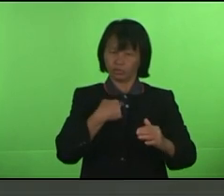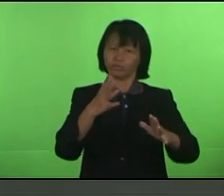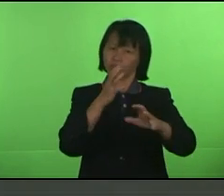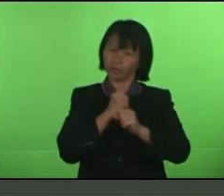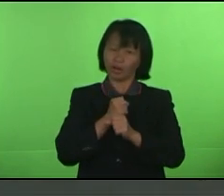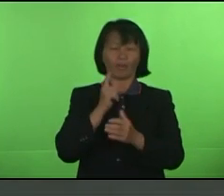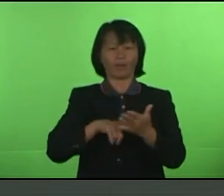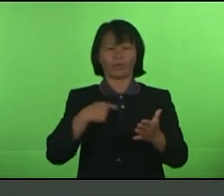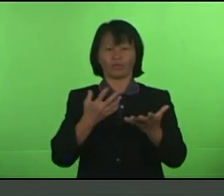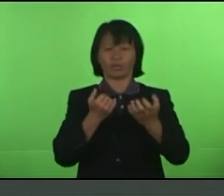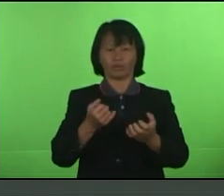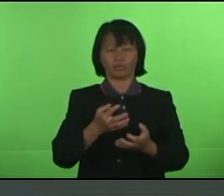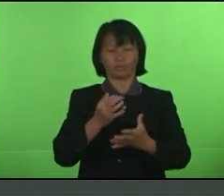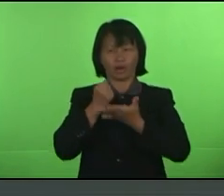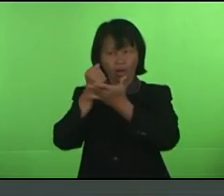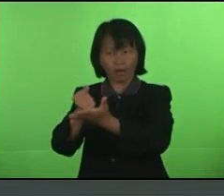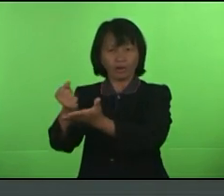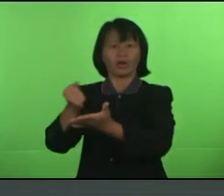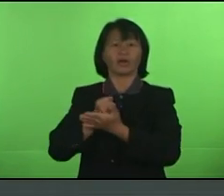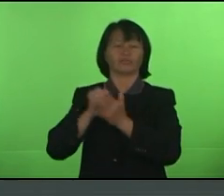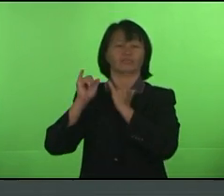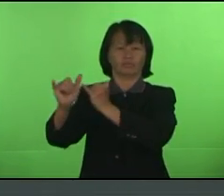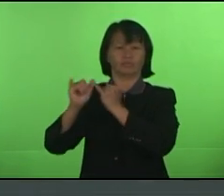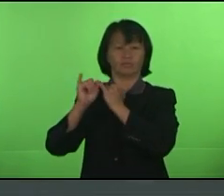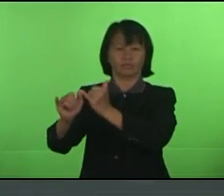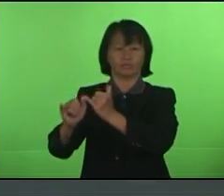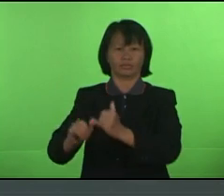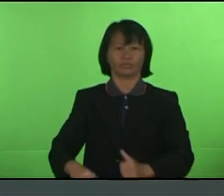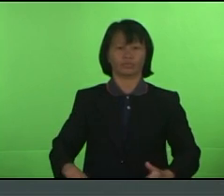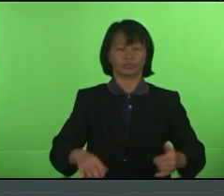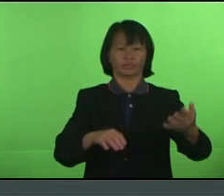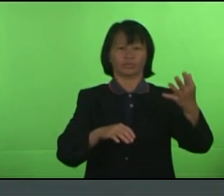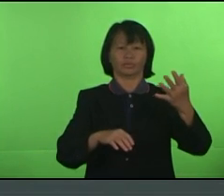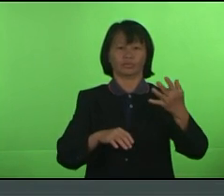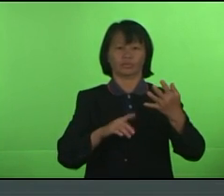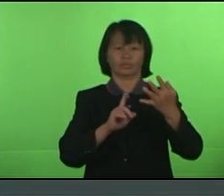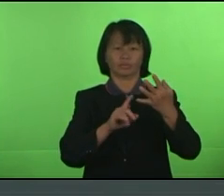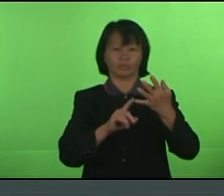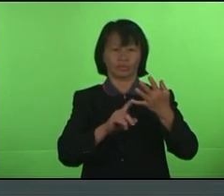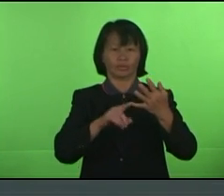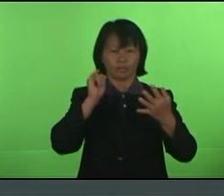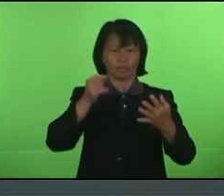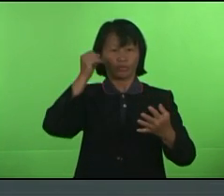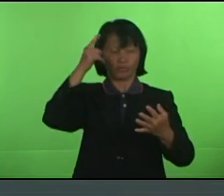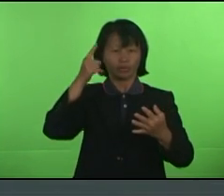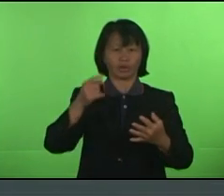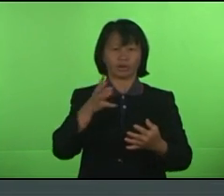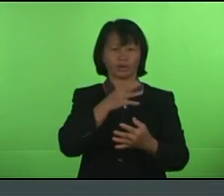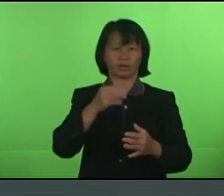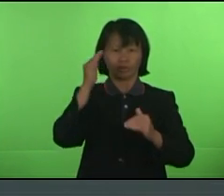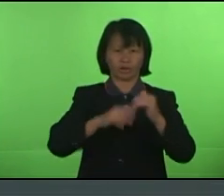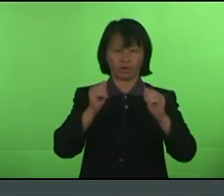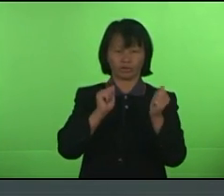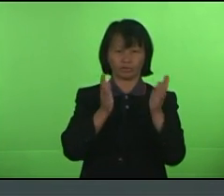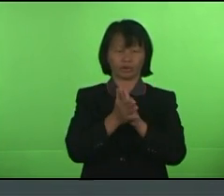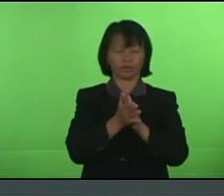what you want, what your heart desire. Okay? Then seek first to understand, then to be understood. Quite hard